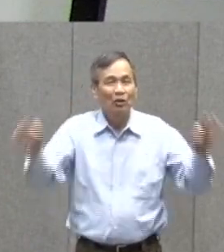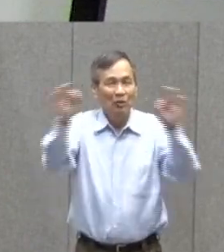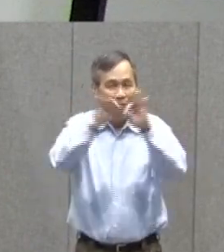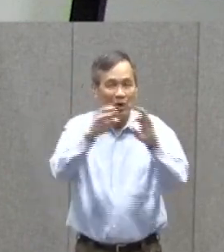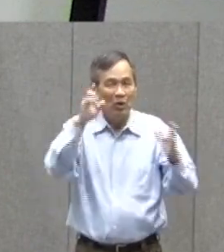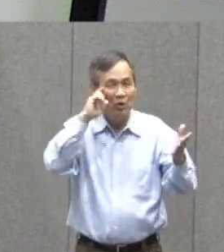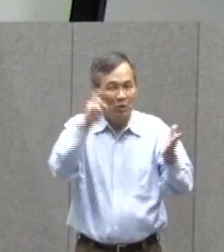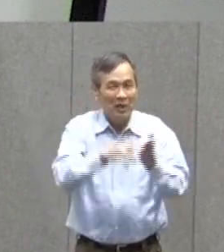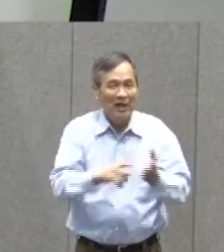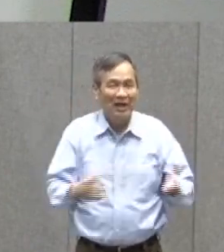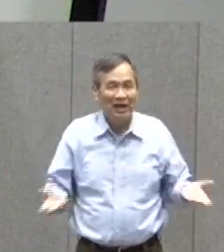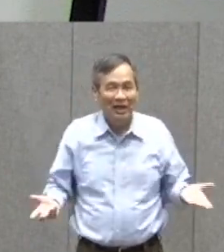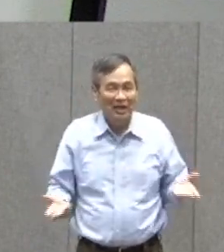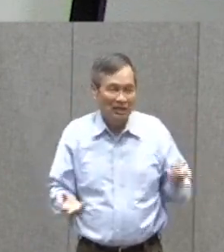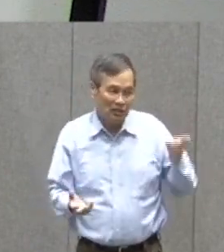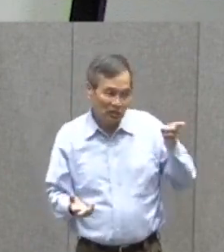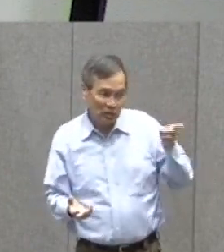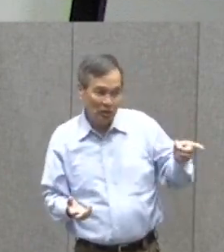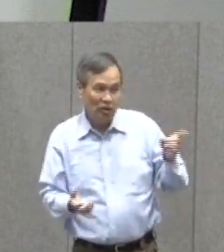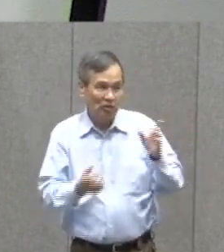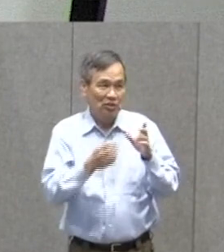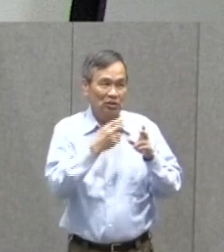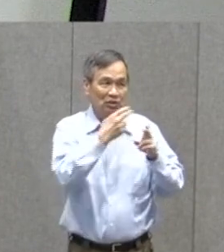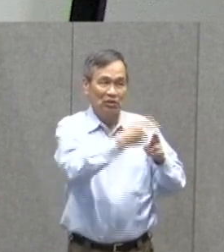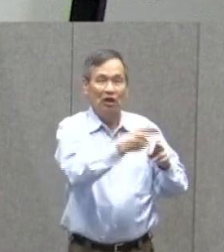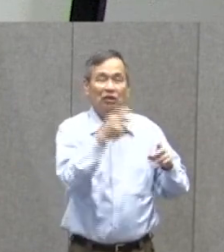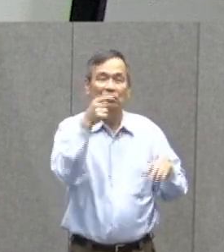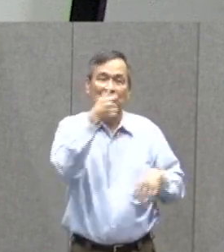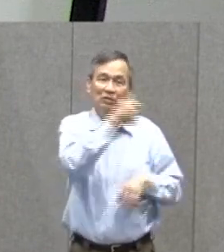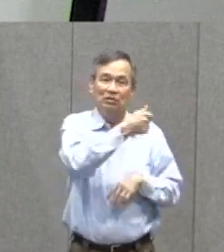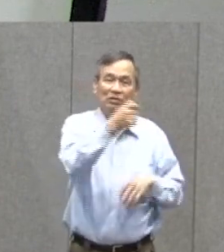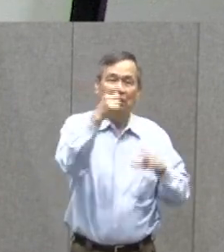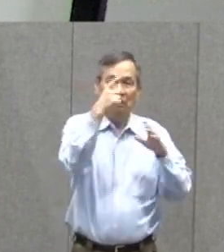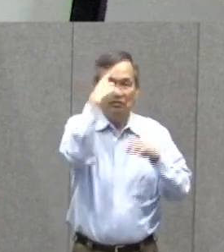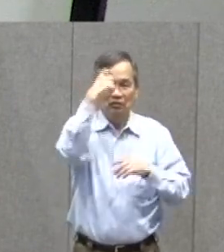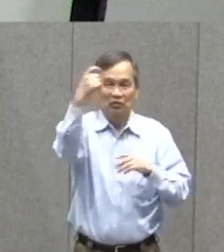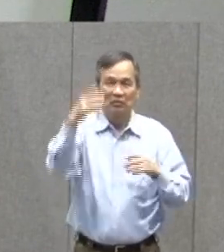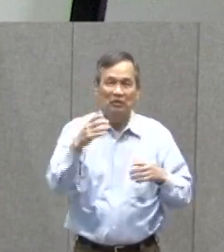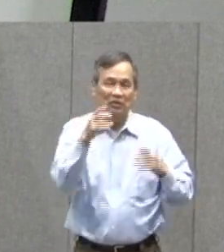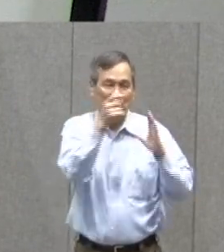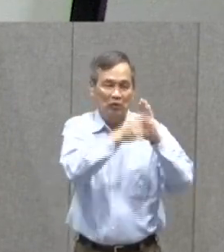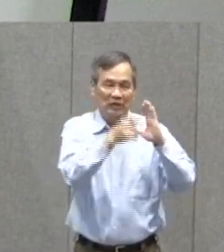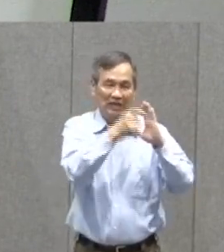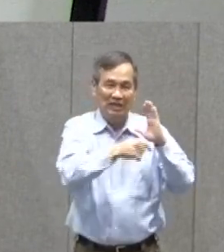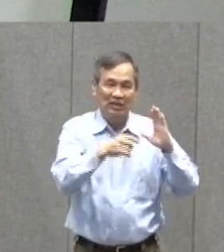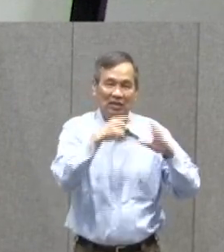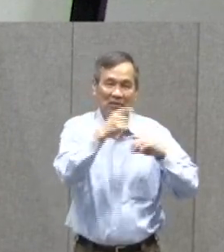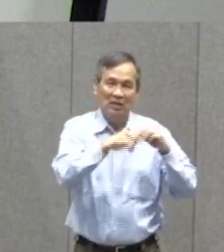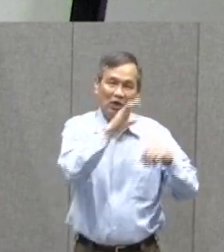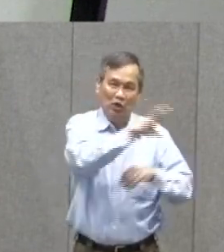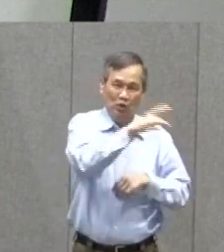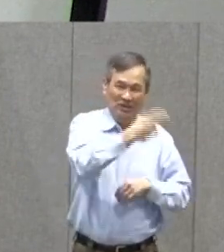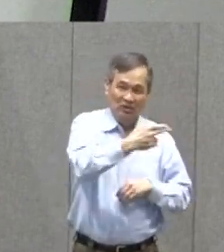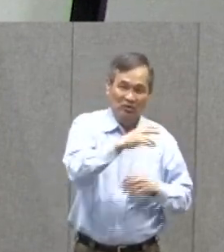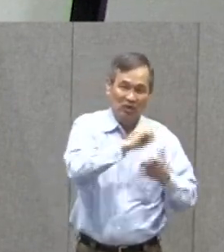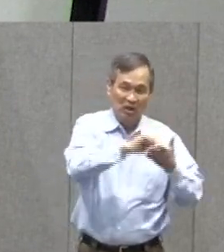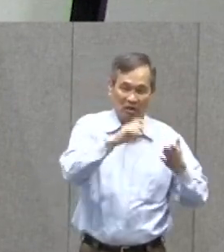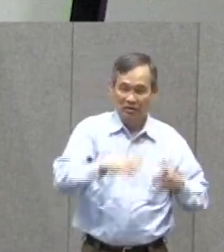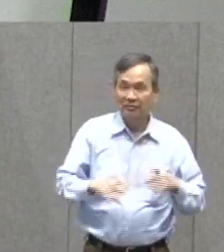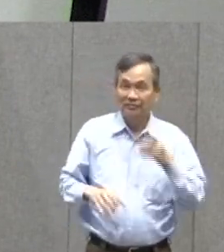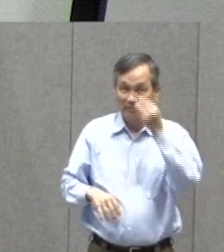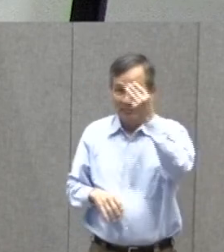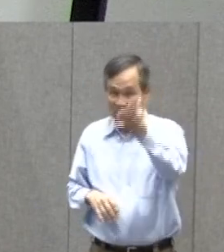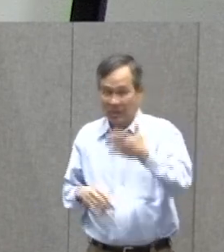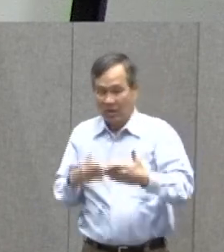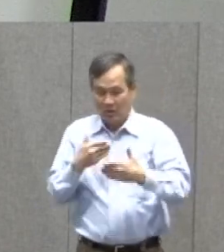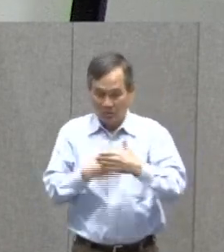recognize herself as a dreamer and who she is. So I'll read a little bit about her. She was born and